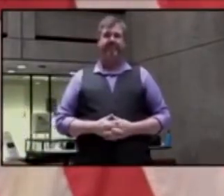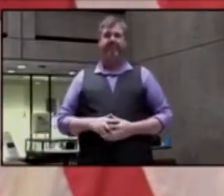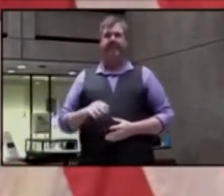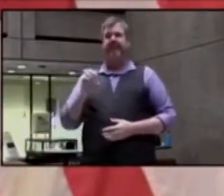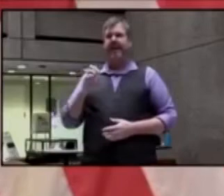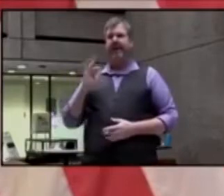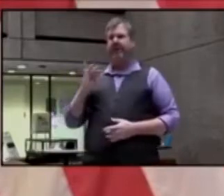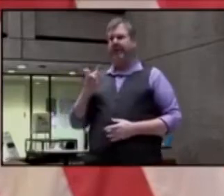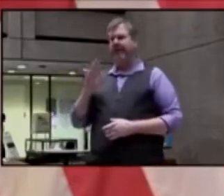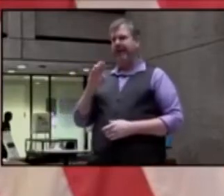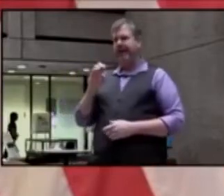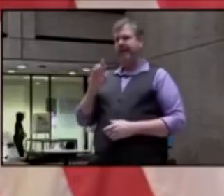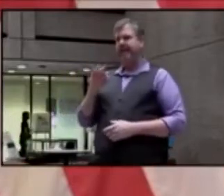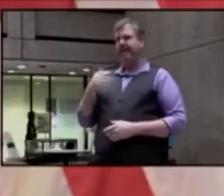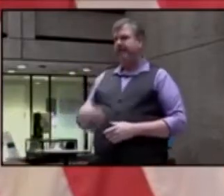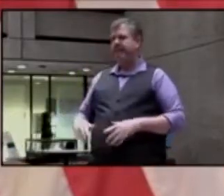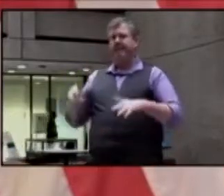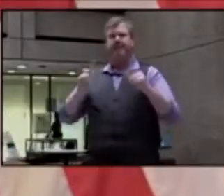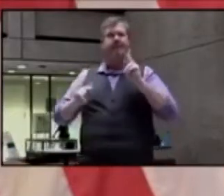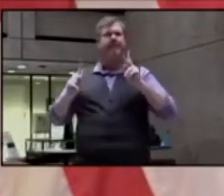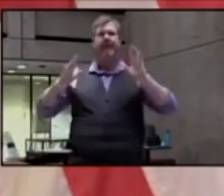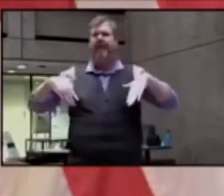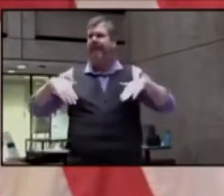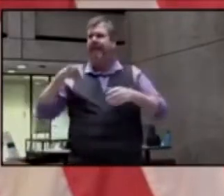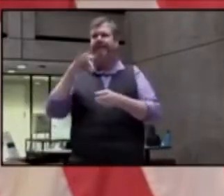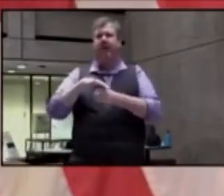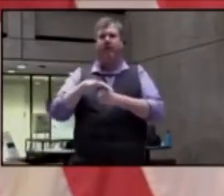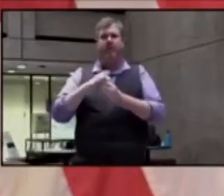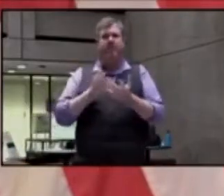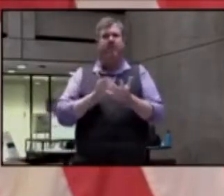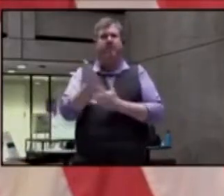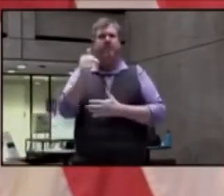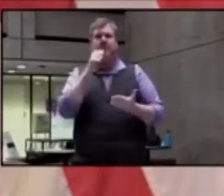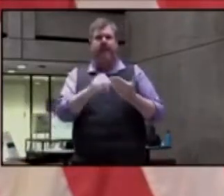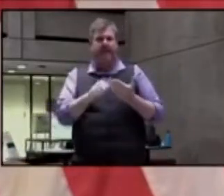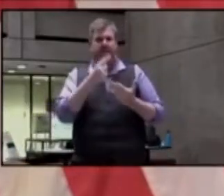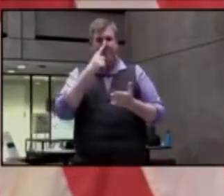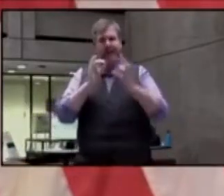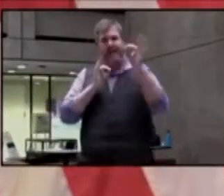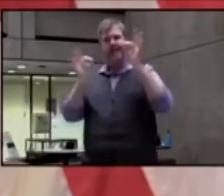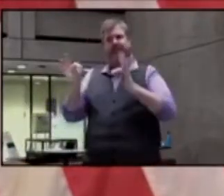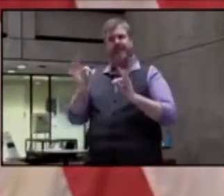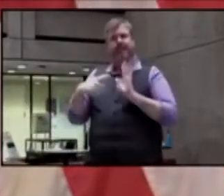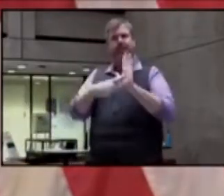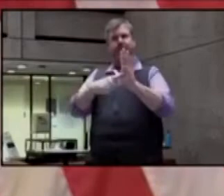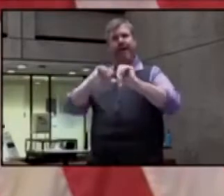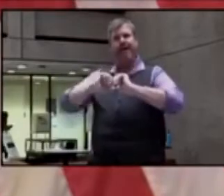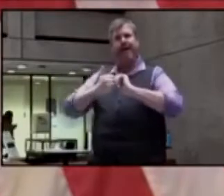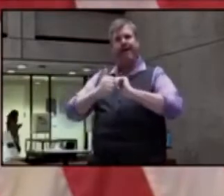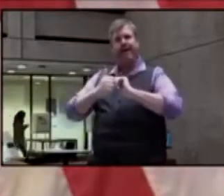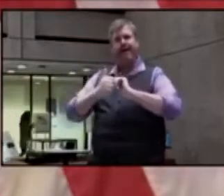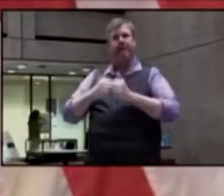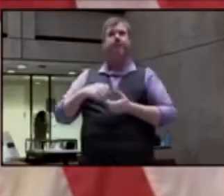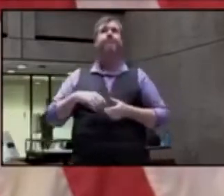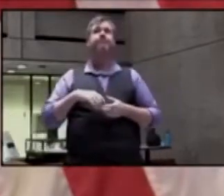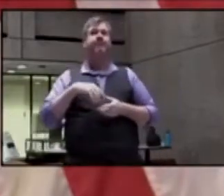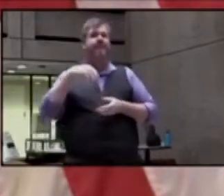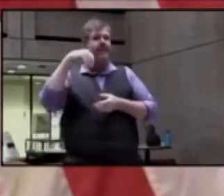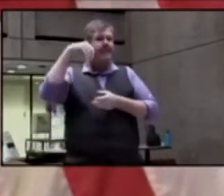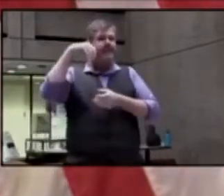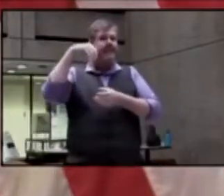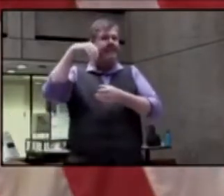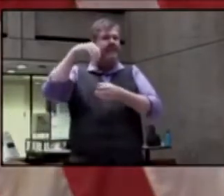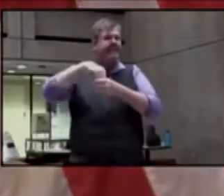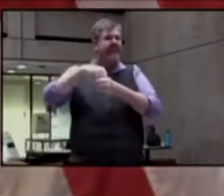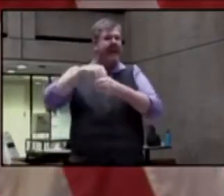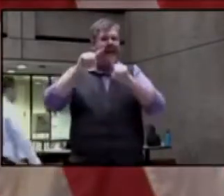by mail, do you want to show them kind of the live ballot that's inside that and give them the basics of what they need to do? Sure, I'd love to. So